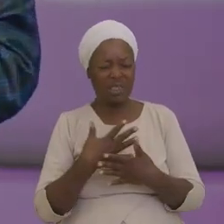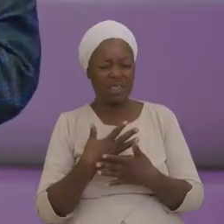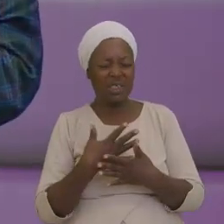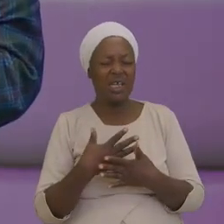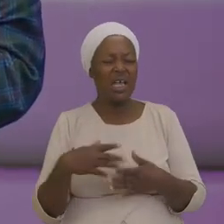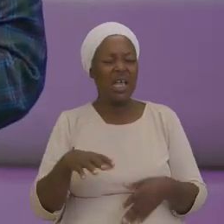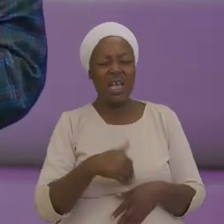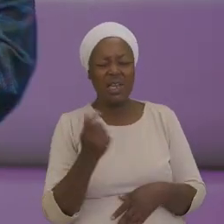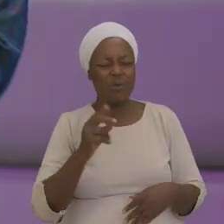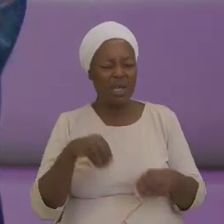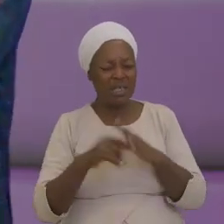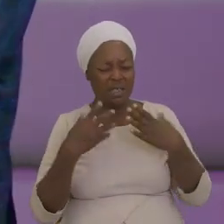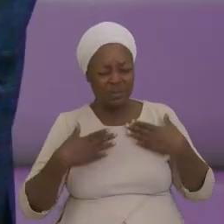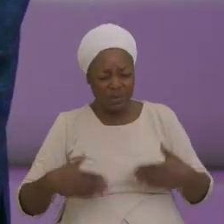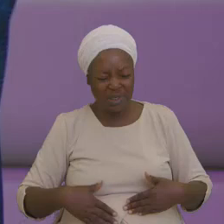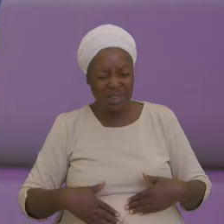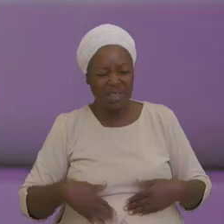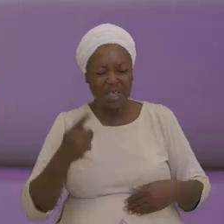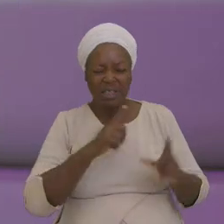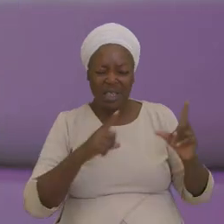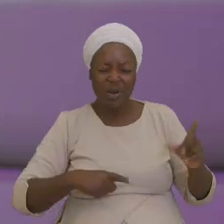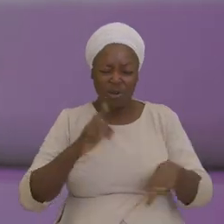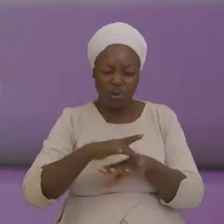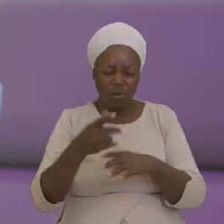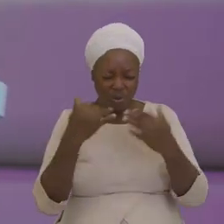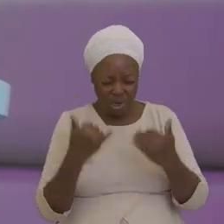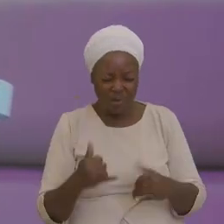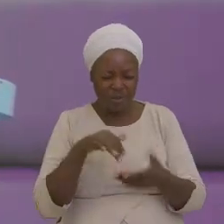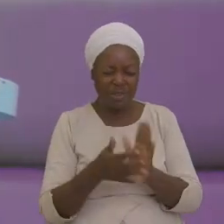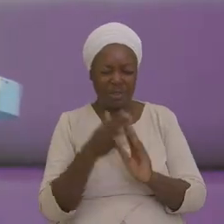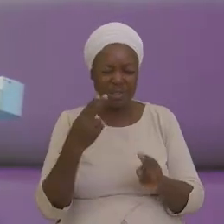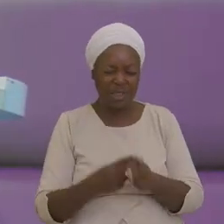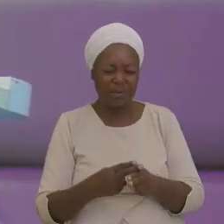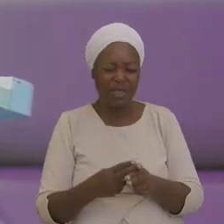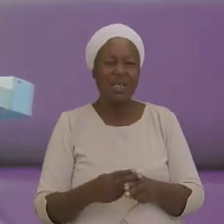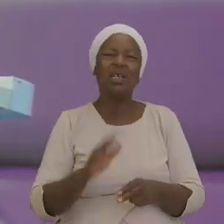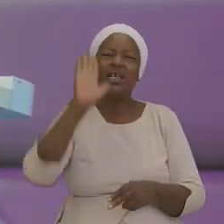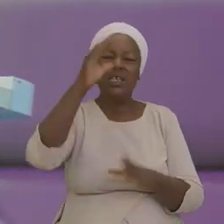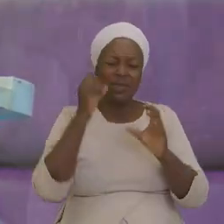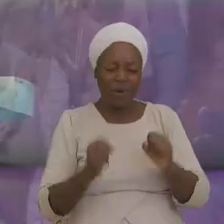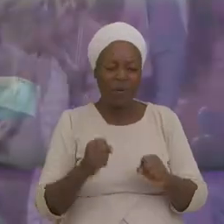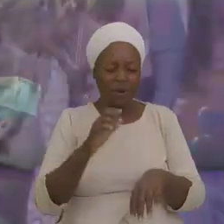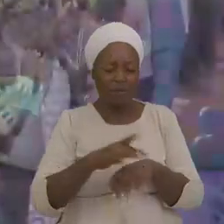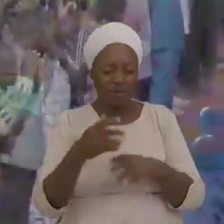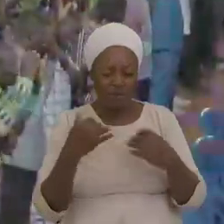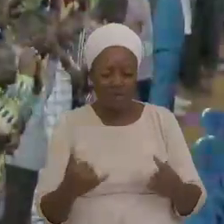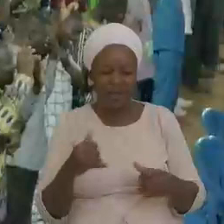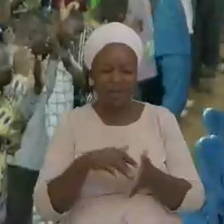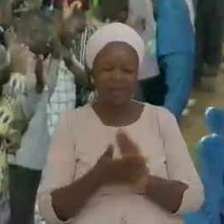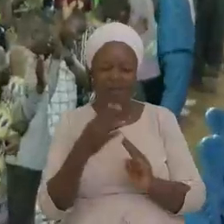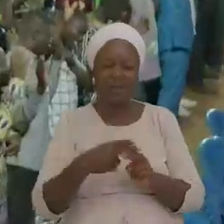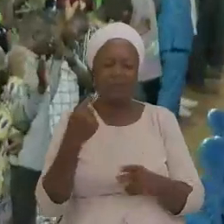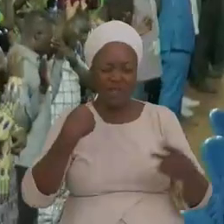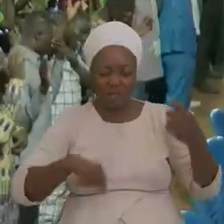anywhere in their body, the Lord touch you now. His power touch you now. The stripes